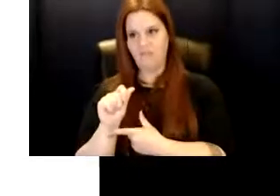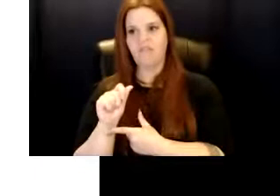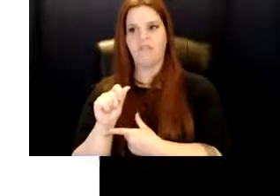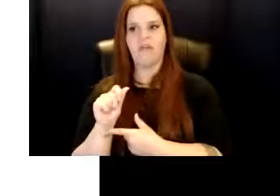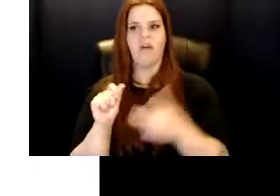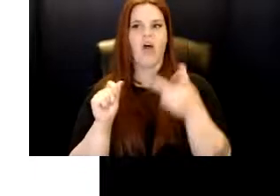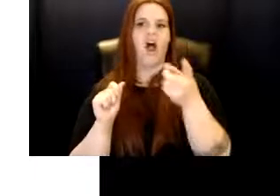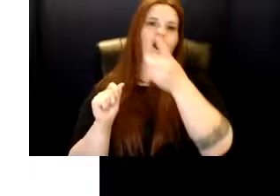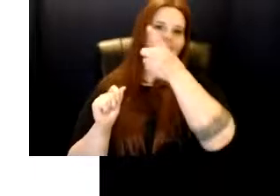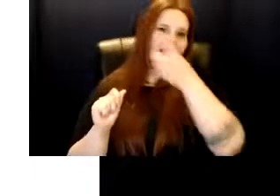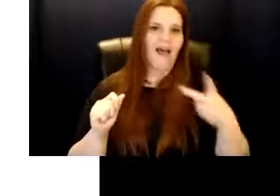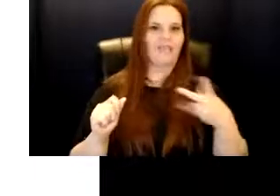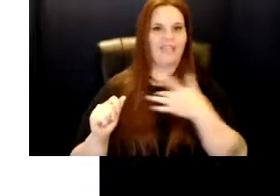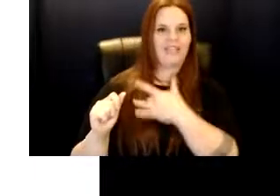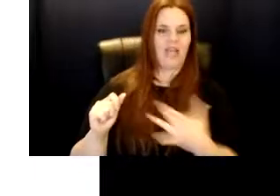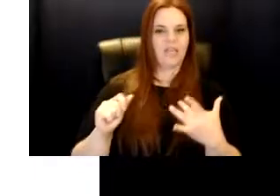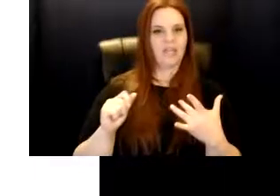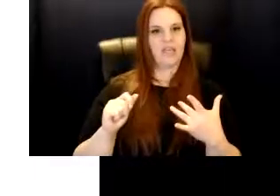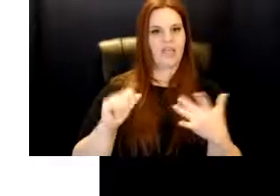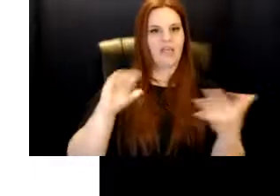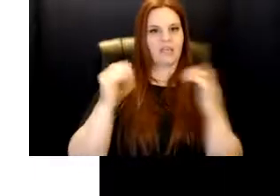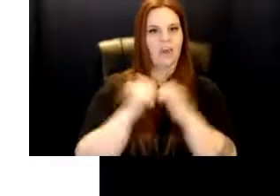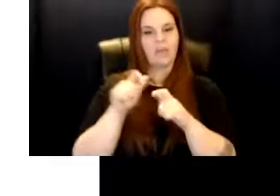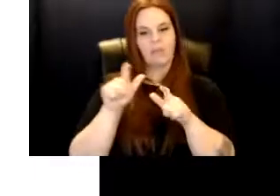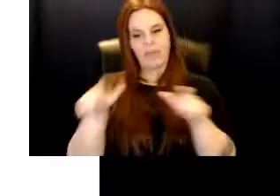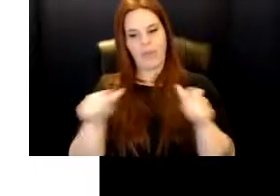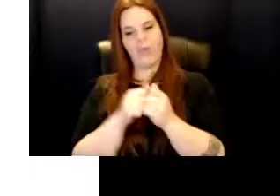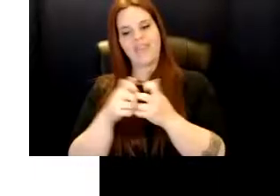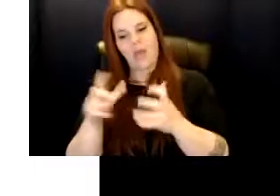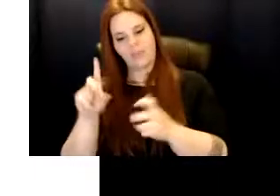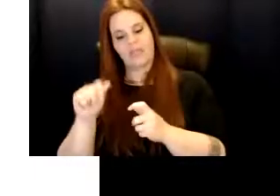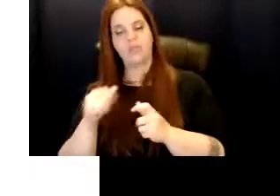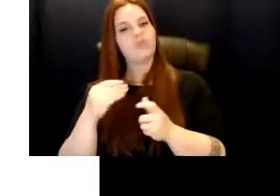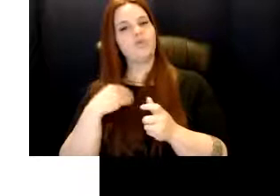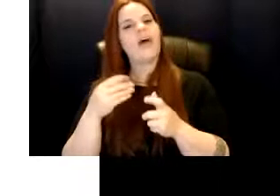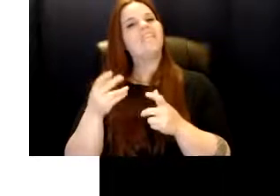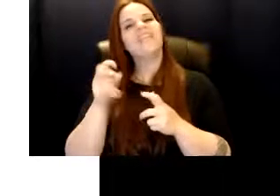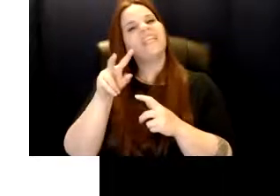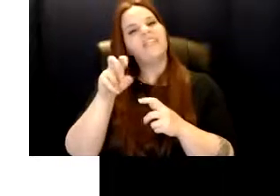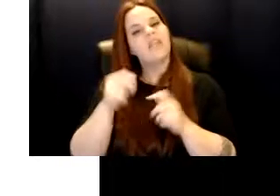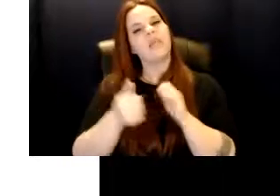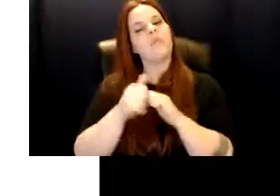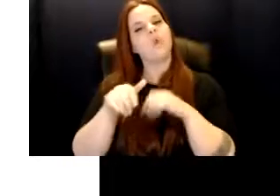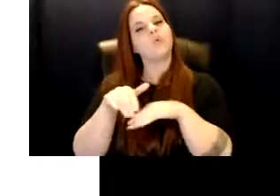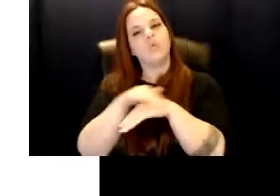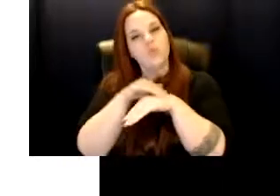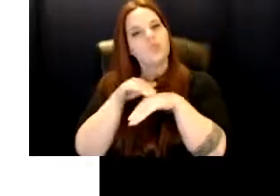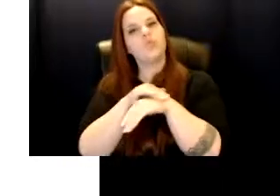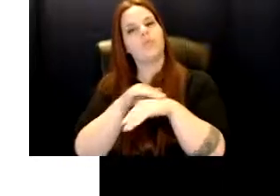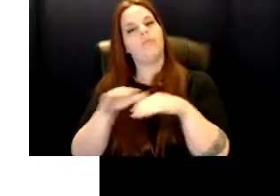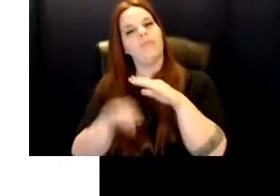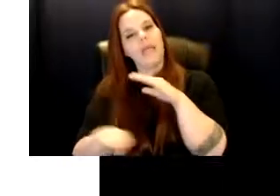as likely as people without disabilities to have even the most rudimentary aspects